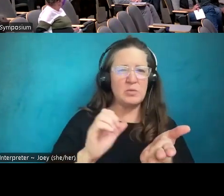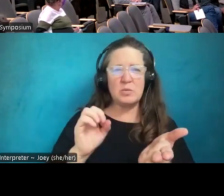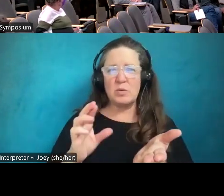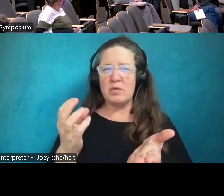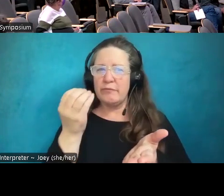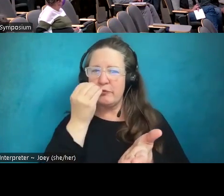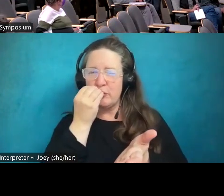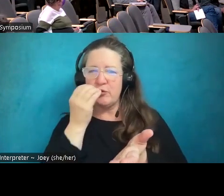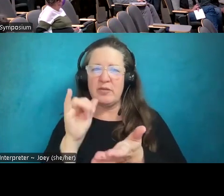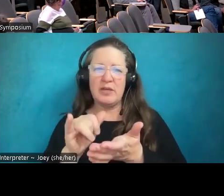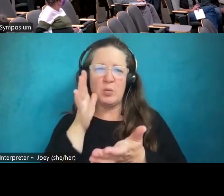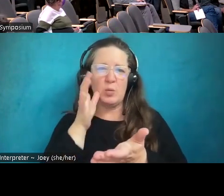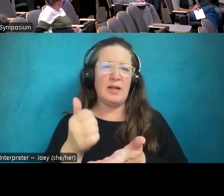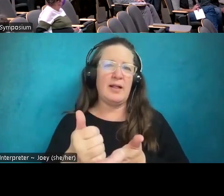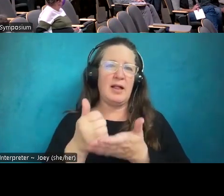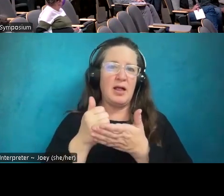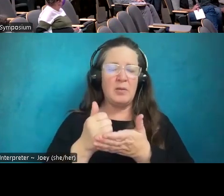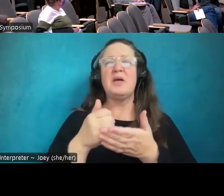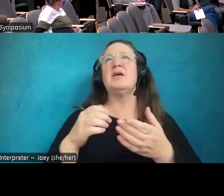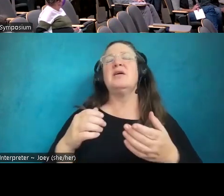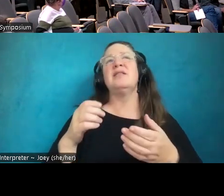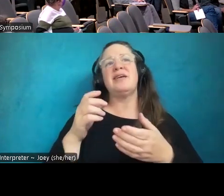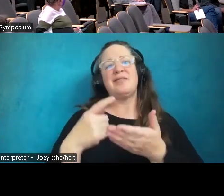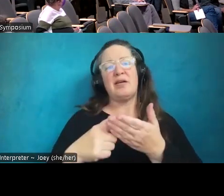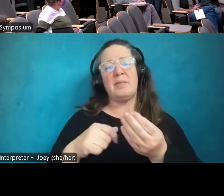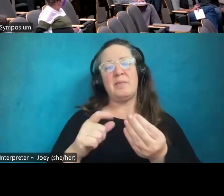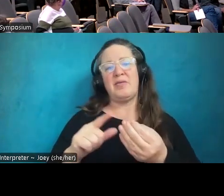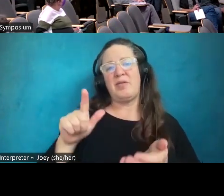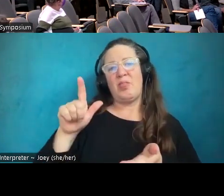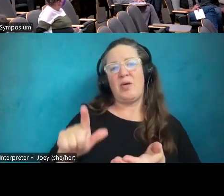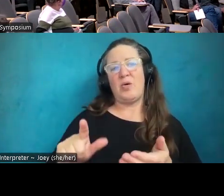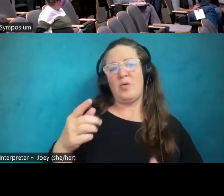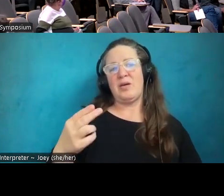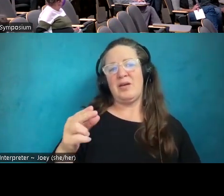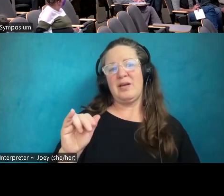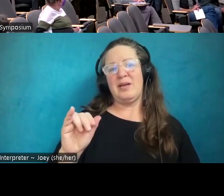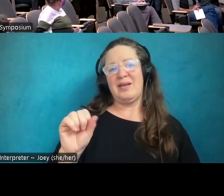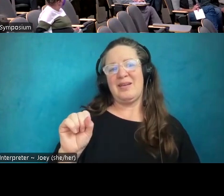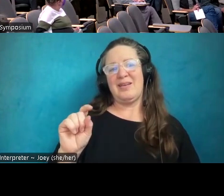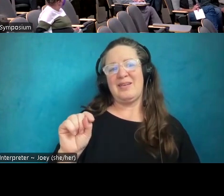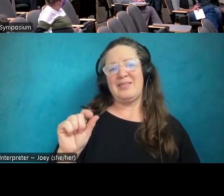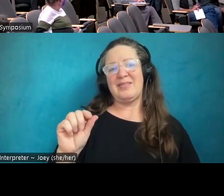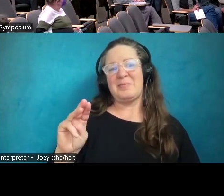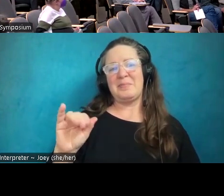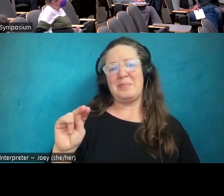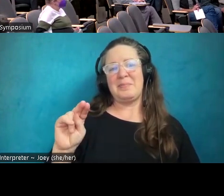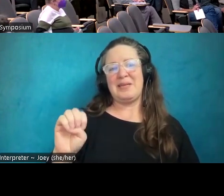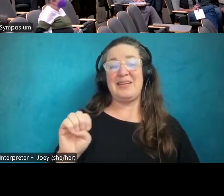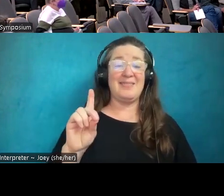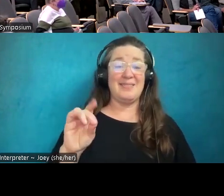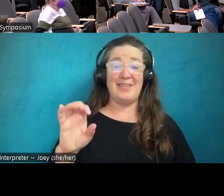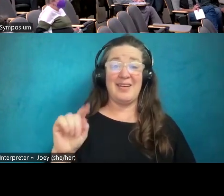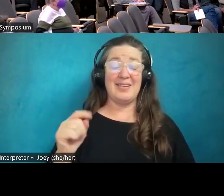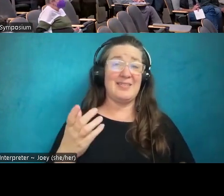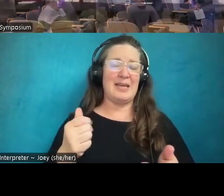COVID support groups about the low histamine diet or anything like that. So any information you can give me about that would be really appreciated. Thanks.